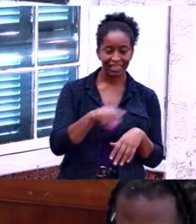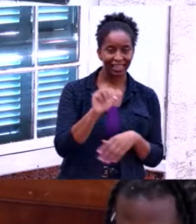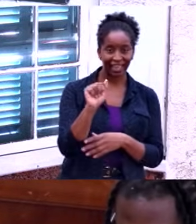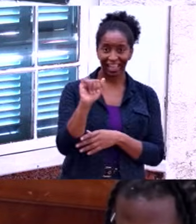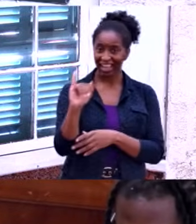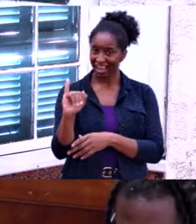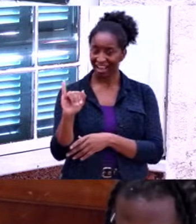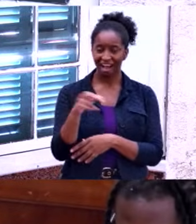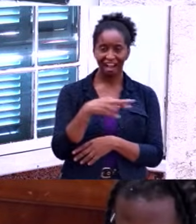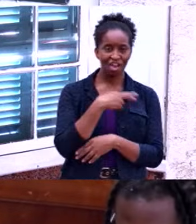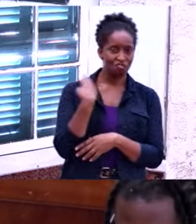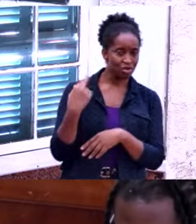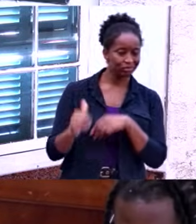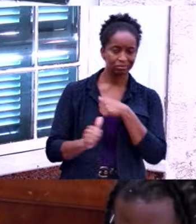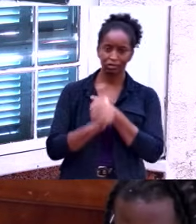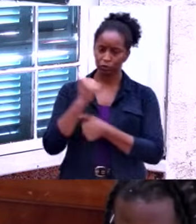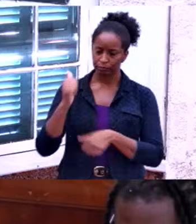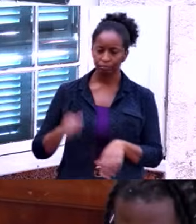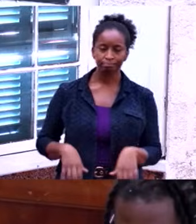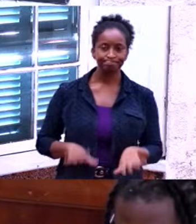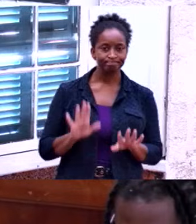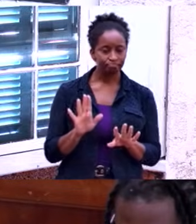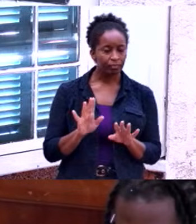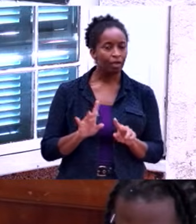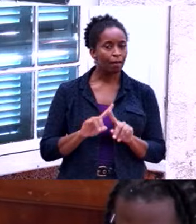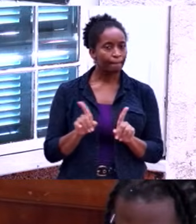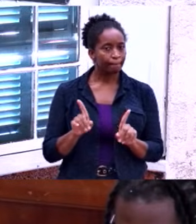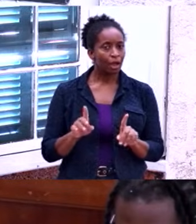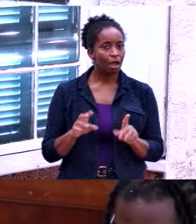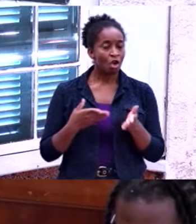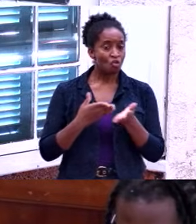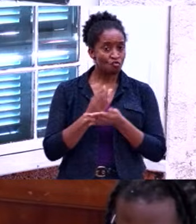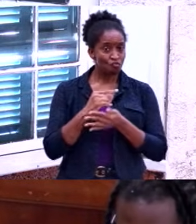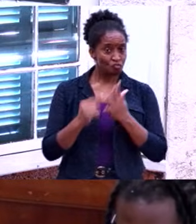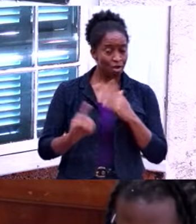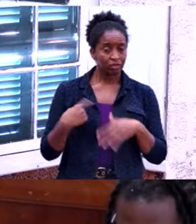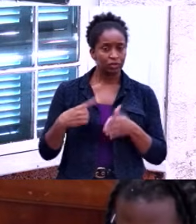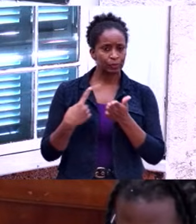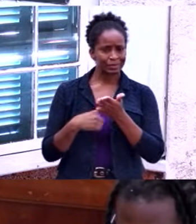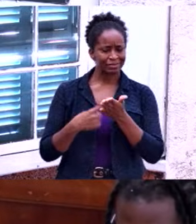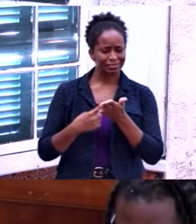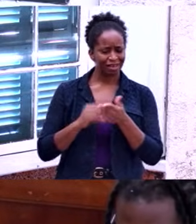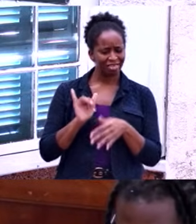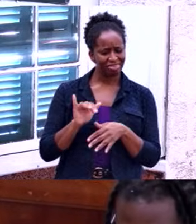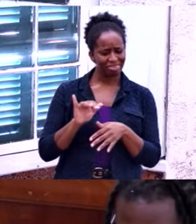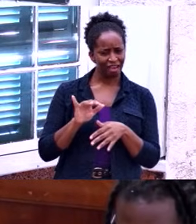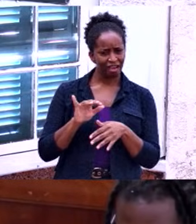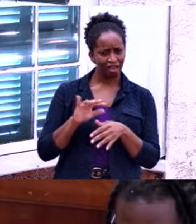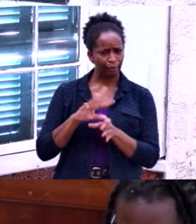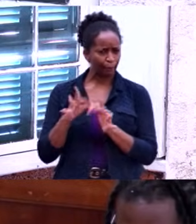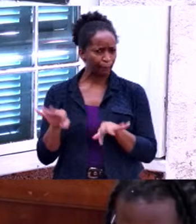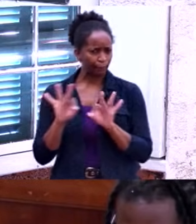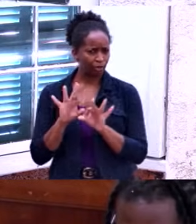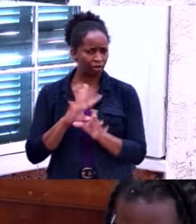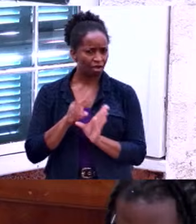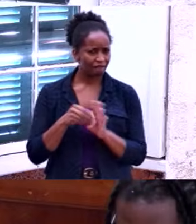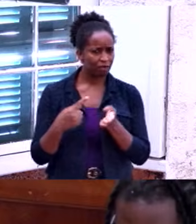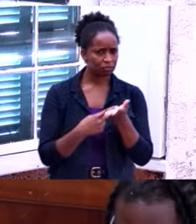we talk about rights, and why this is important within the constitutional context, we see more